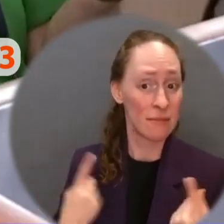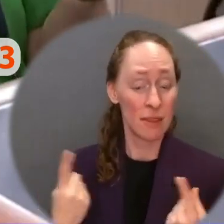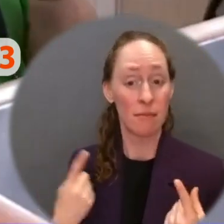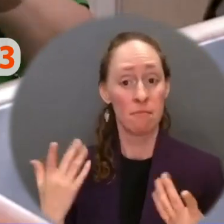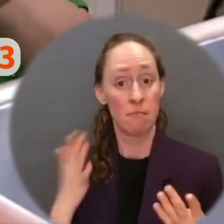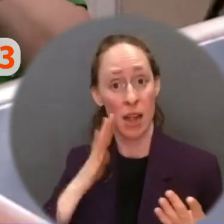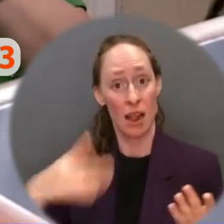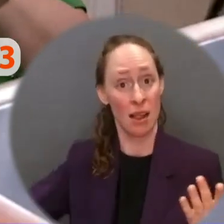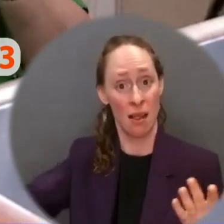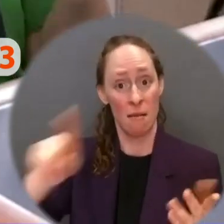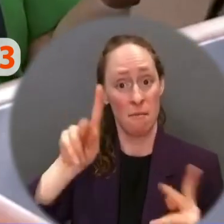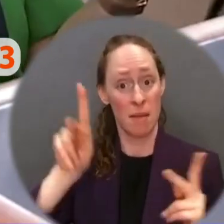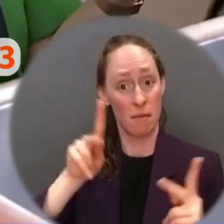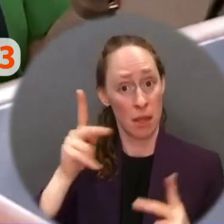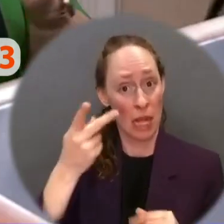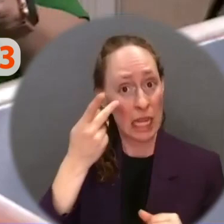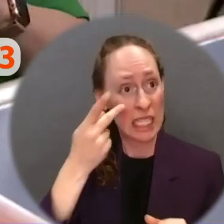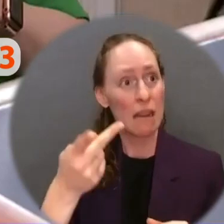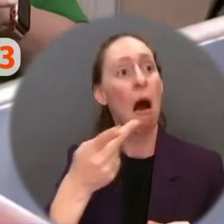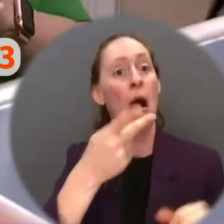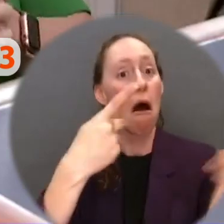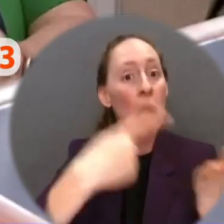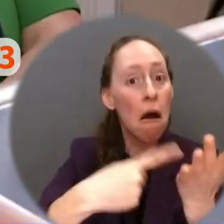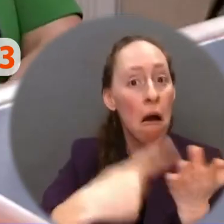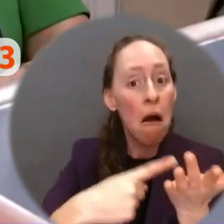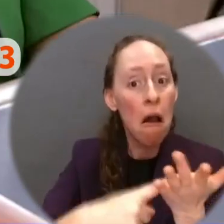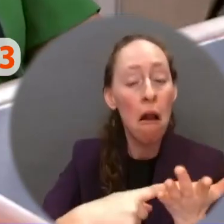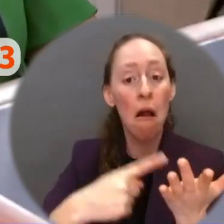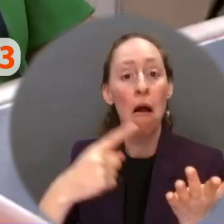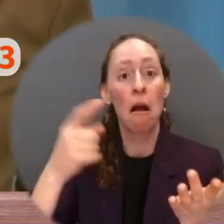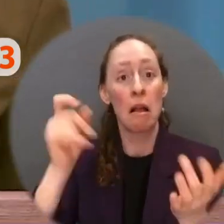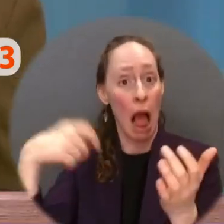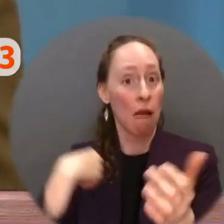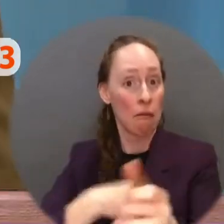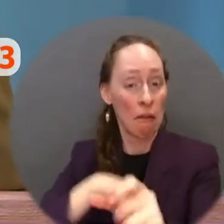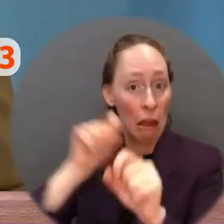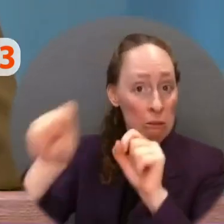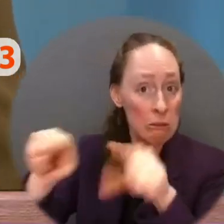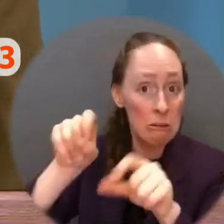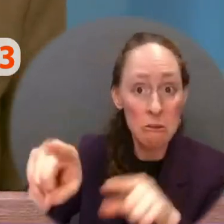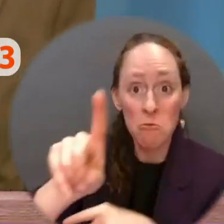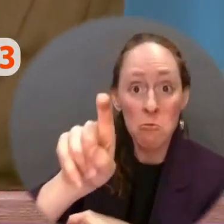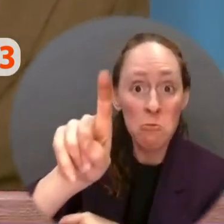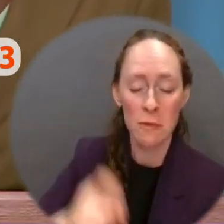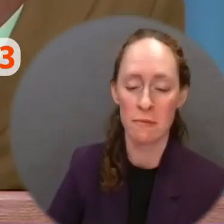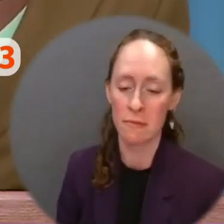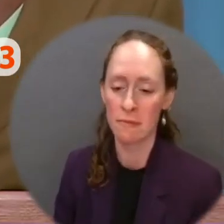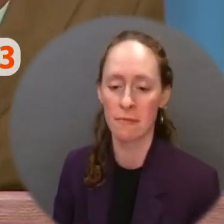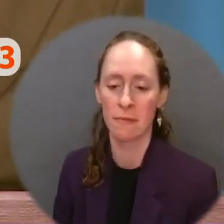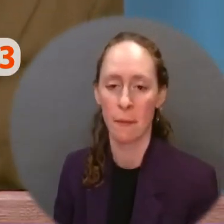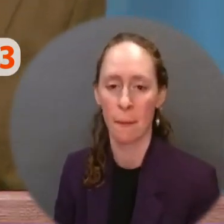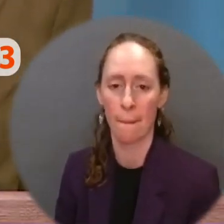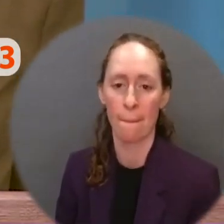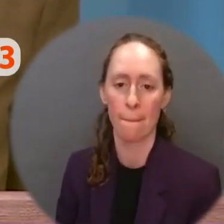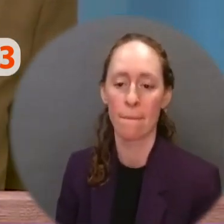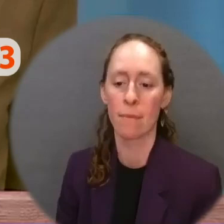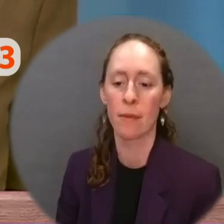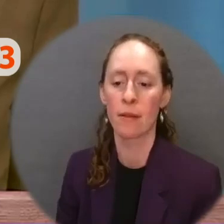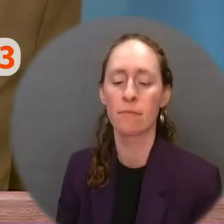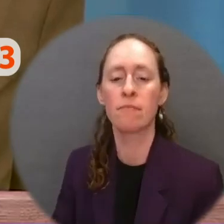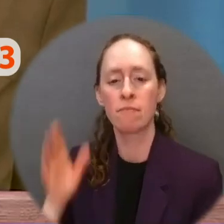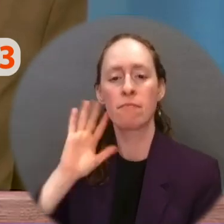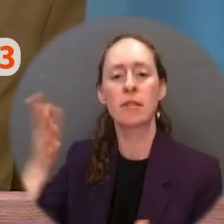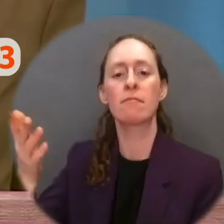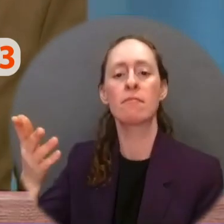the president being willing to take questions about the meeting or anything like that? So look, there's going to be a pool spray at the top for all of you, and